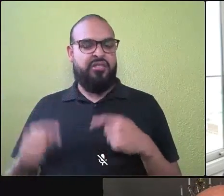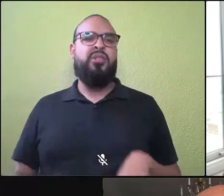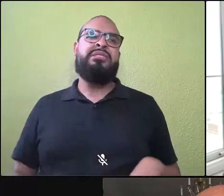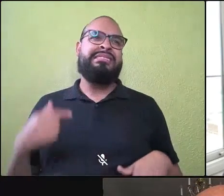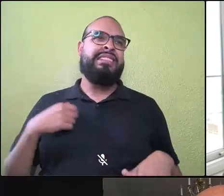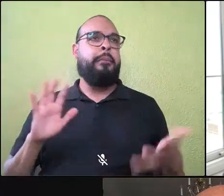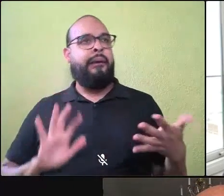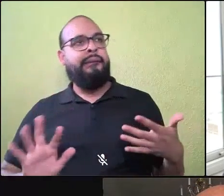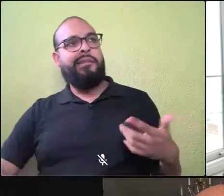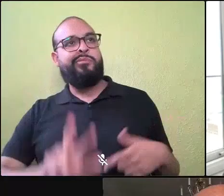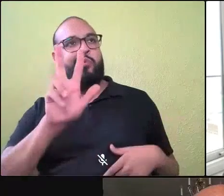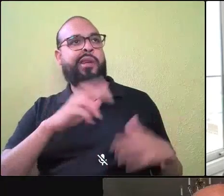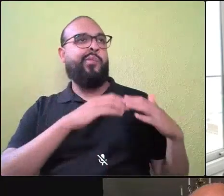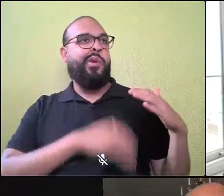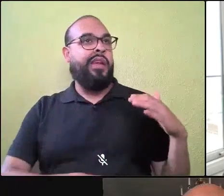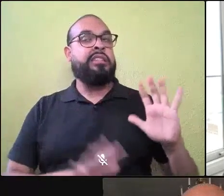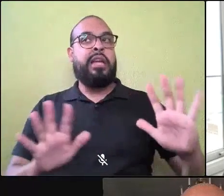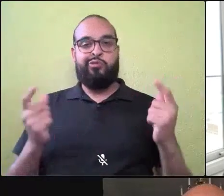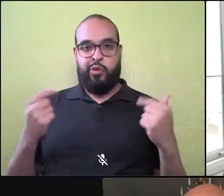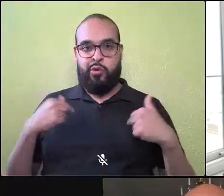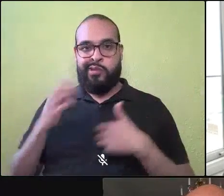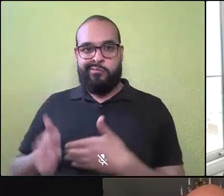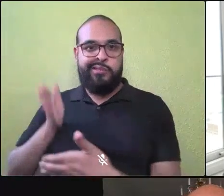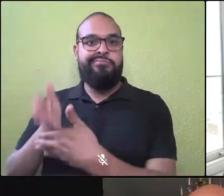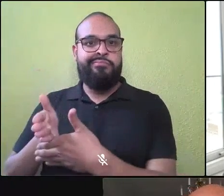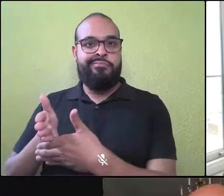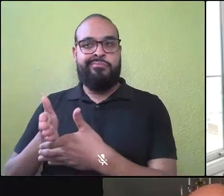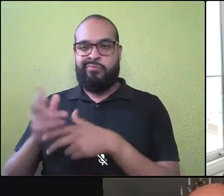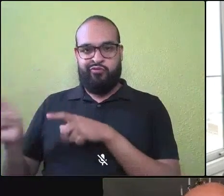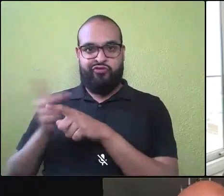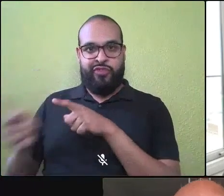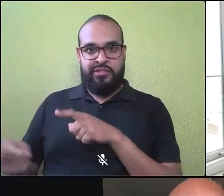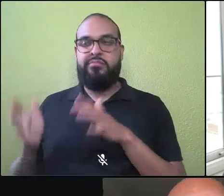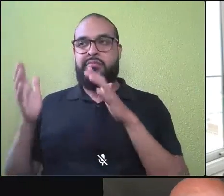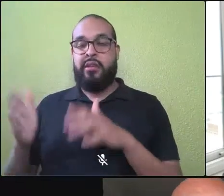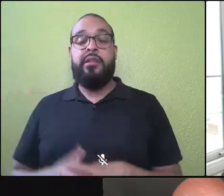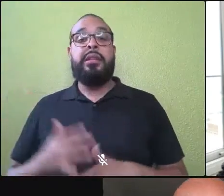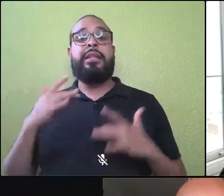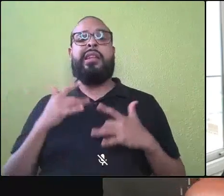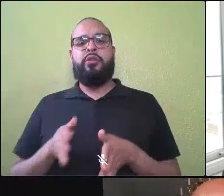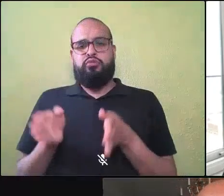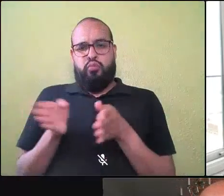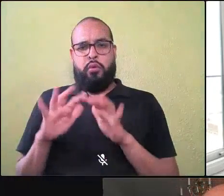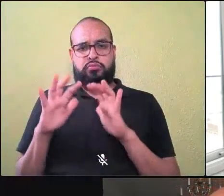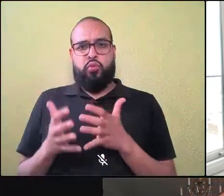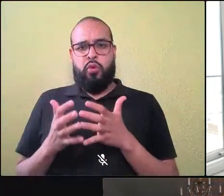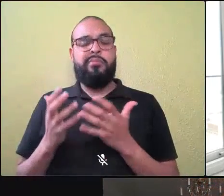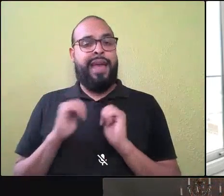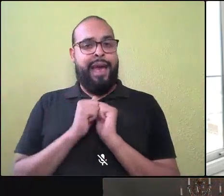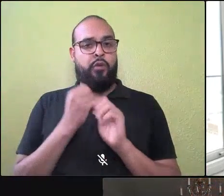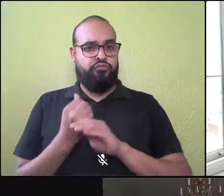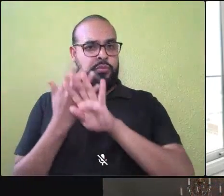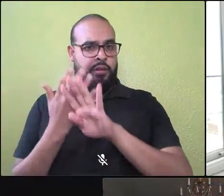we kind of step in. And because we're doing these in many cases in a small group setting via video, the other people